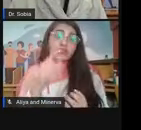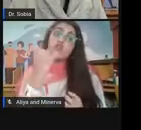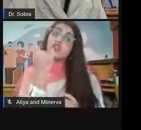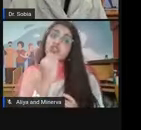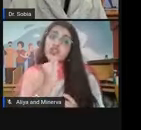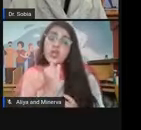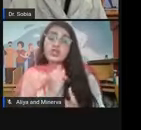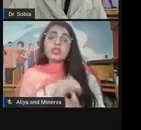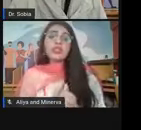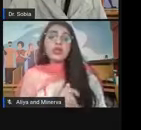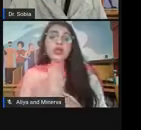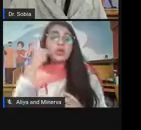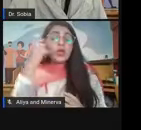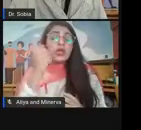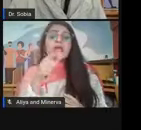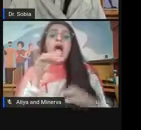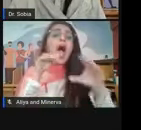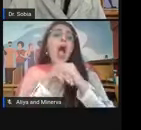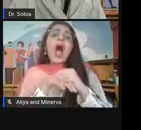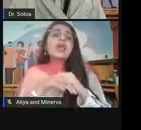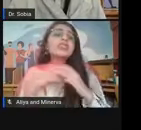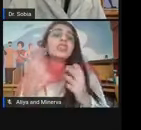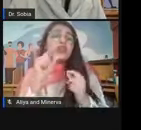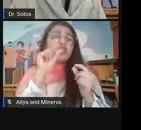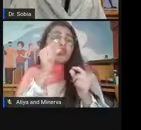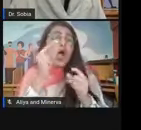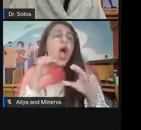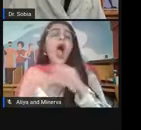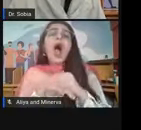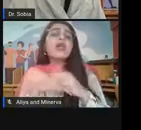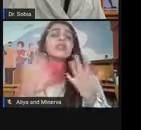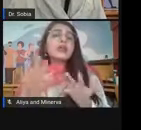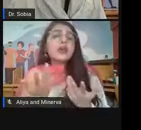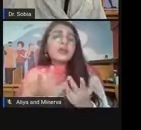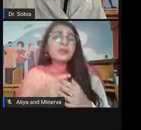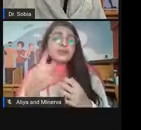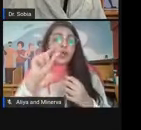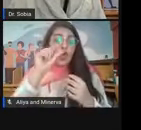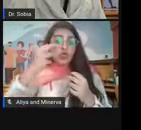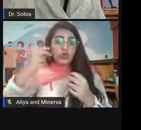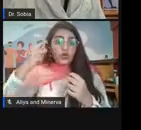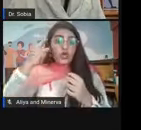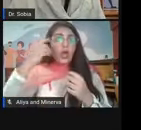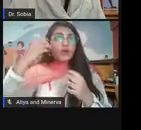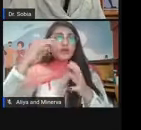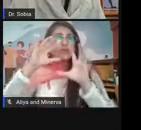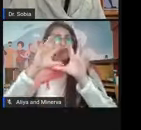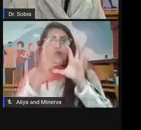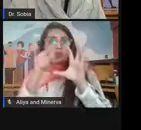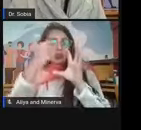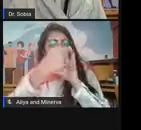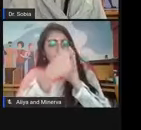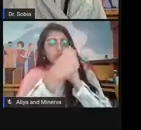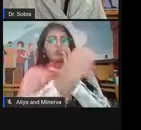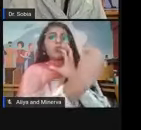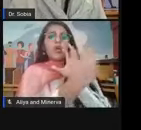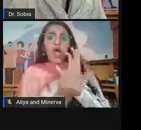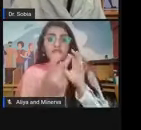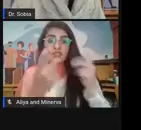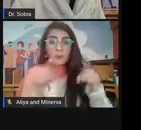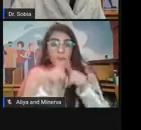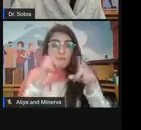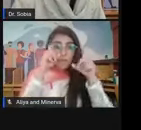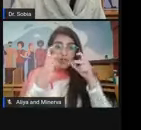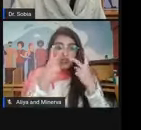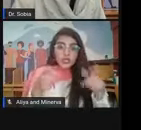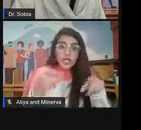Lekin, ye wo guilty hai, ye wo gutli hai, jo breast se bahar bhi dikh rahi hogi, sirf breast ke andar nahi hogi.